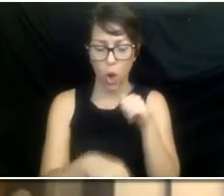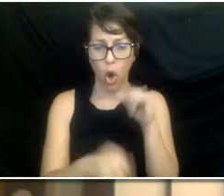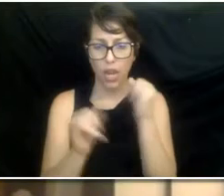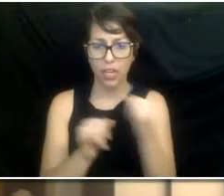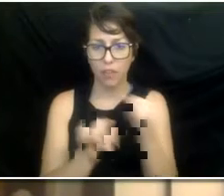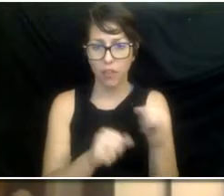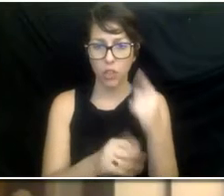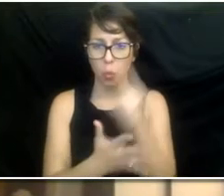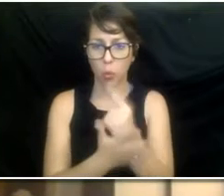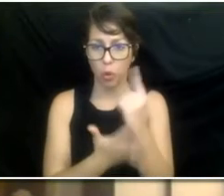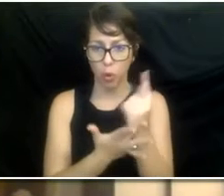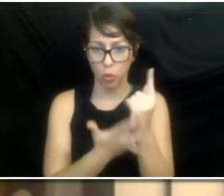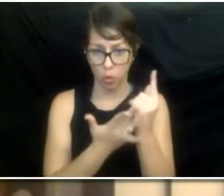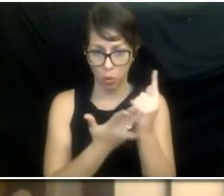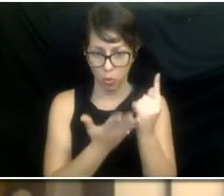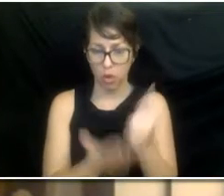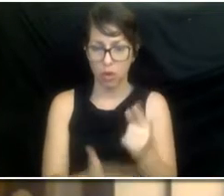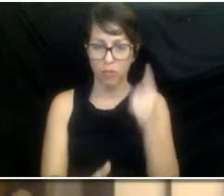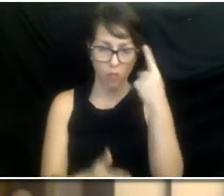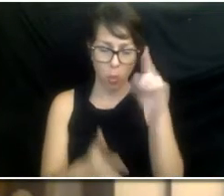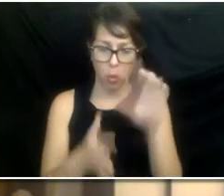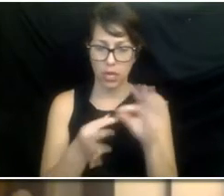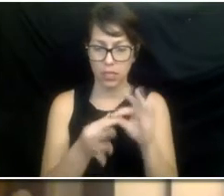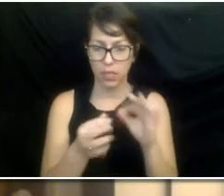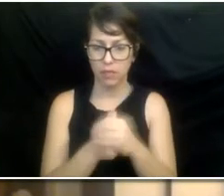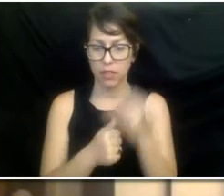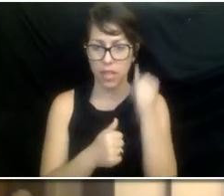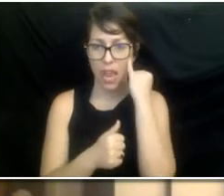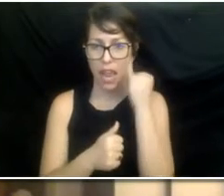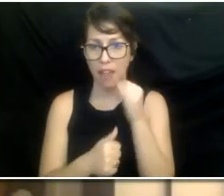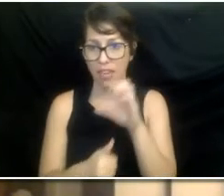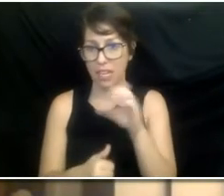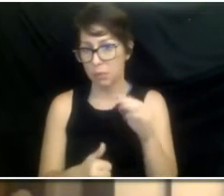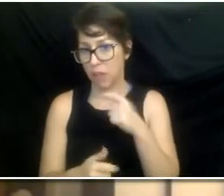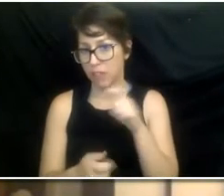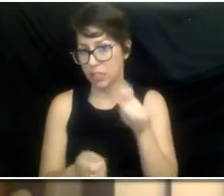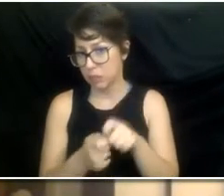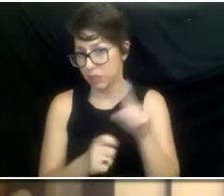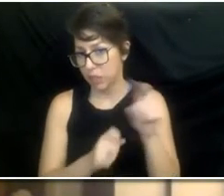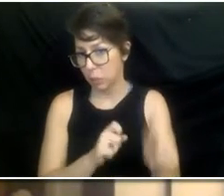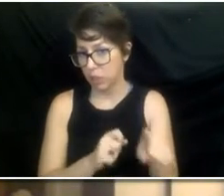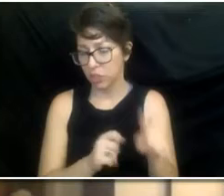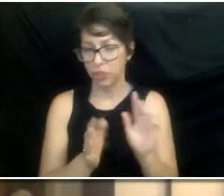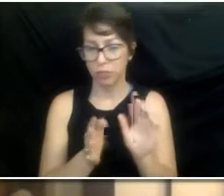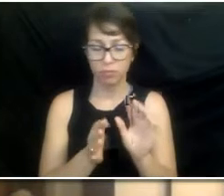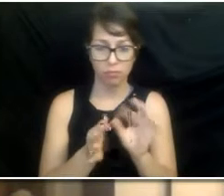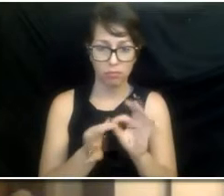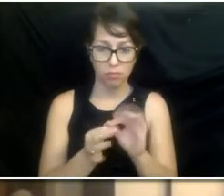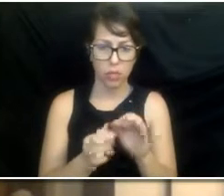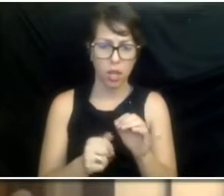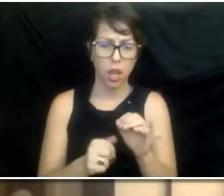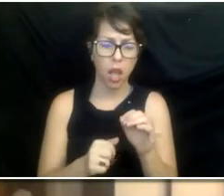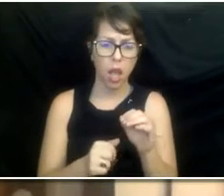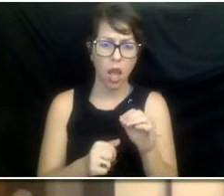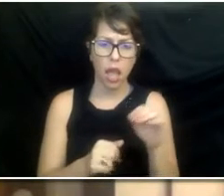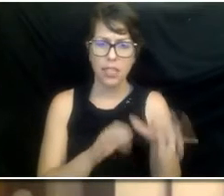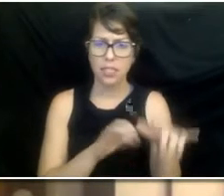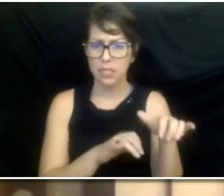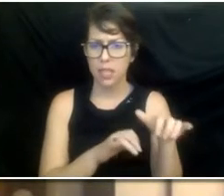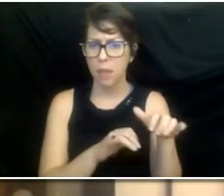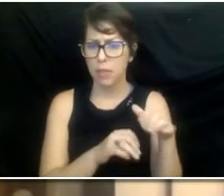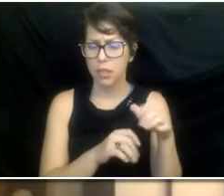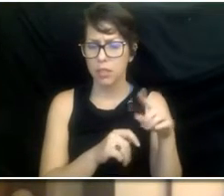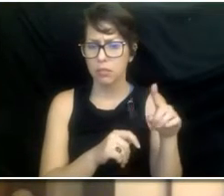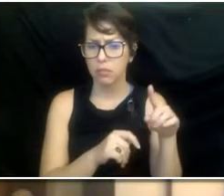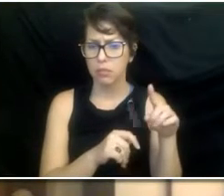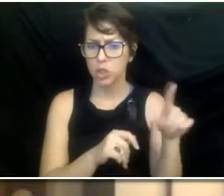name is called a number of our staff will unmute you and the Sergeant at Arms will give you the go-ahead to again upon setting the timer